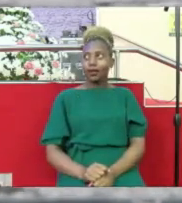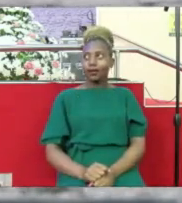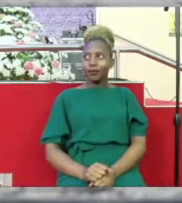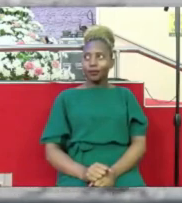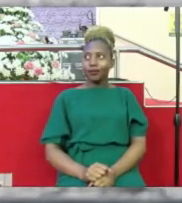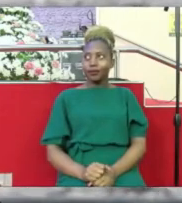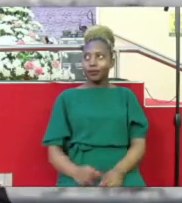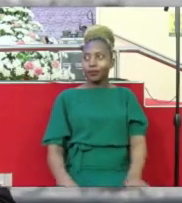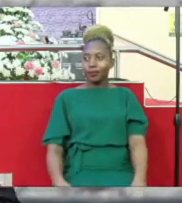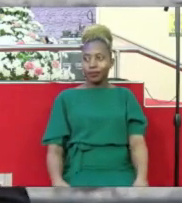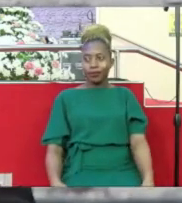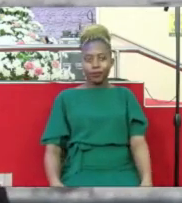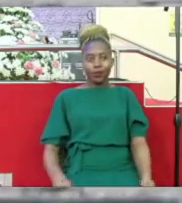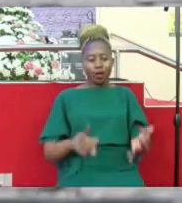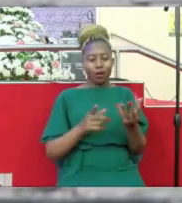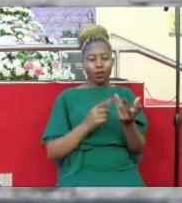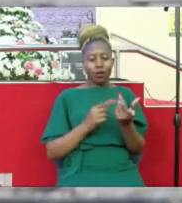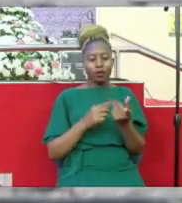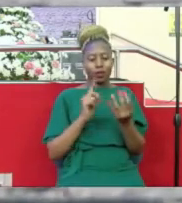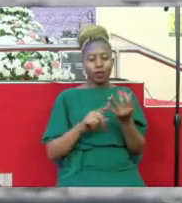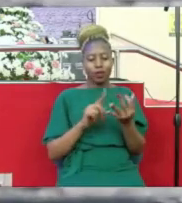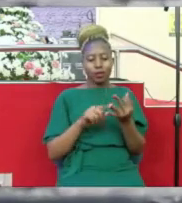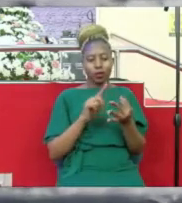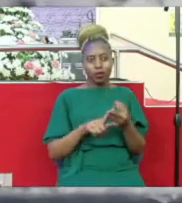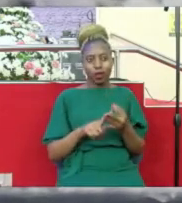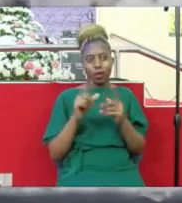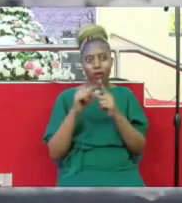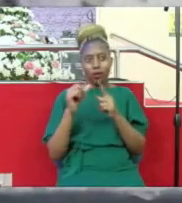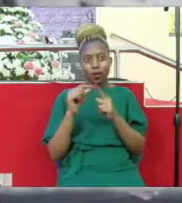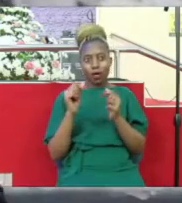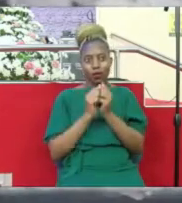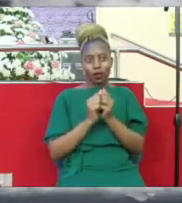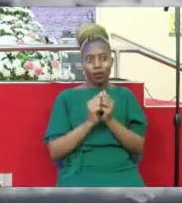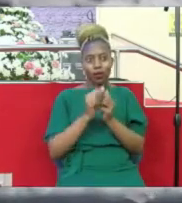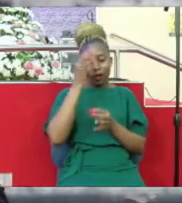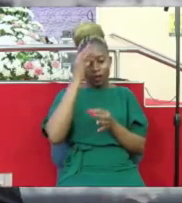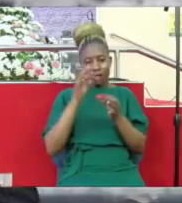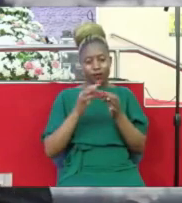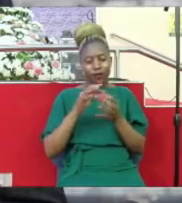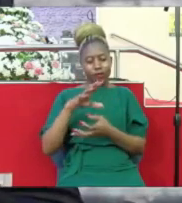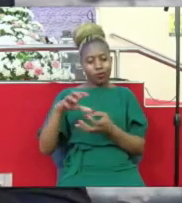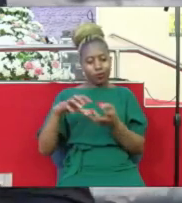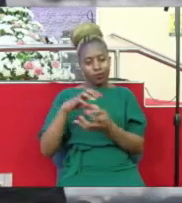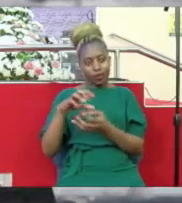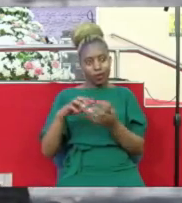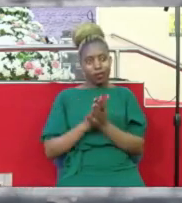three times. We're going to mix the word with faith. We're going to say yes to a new